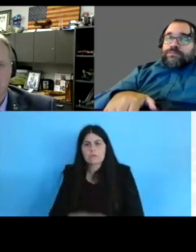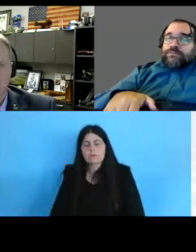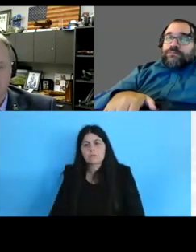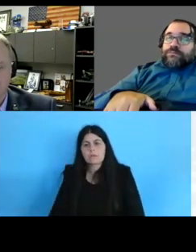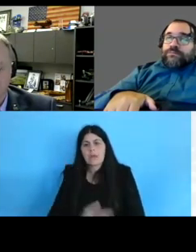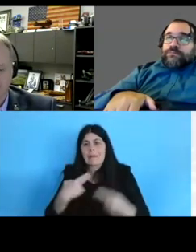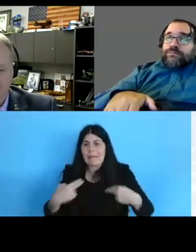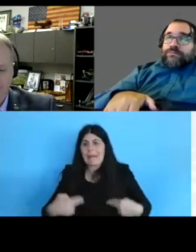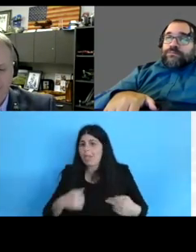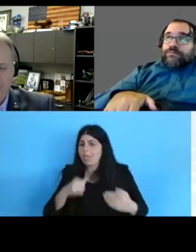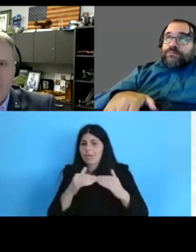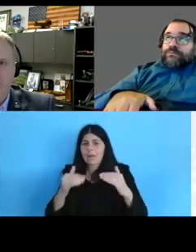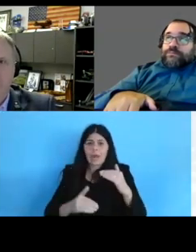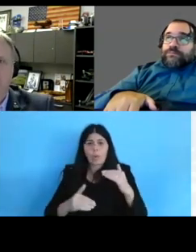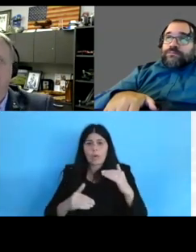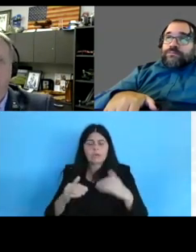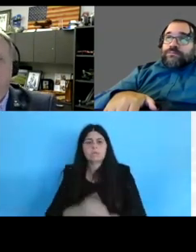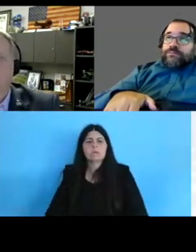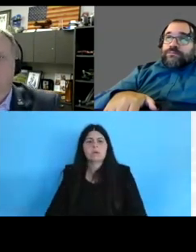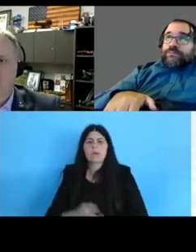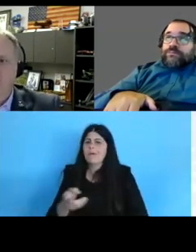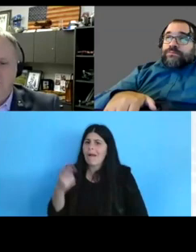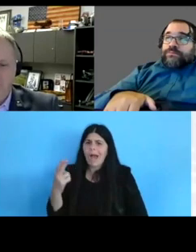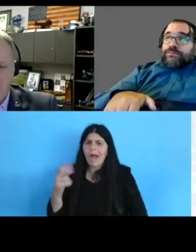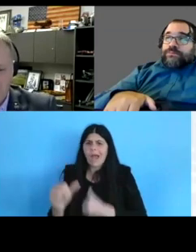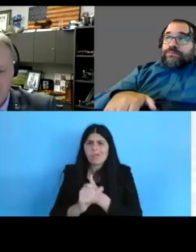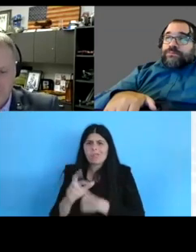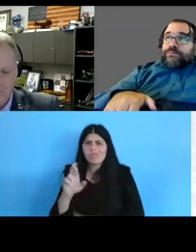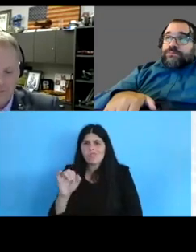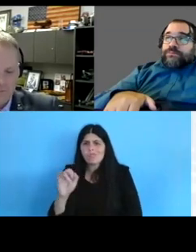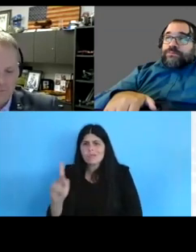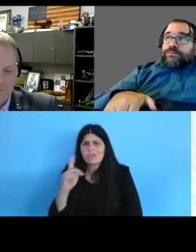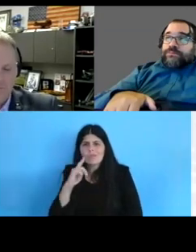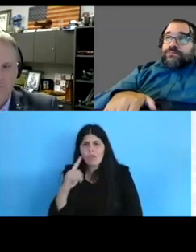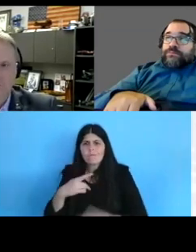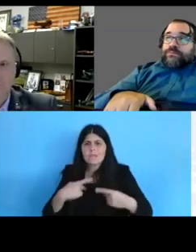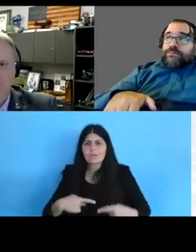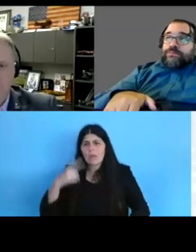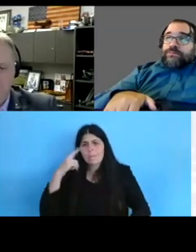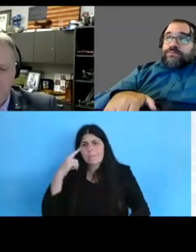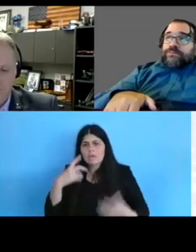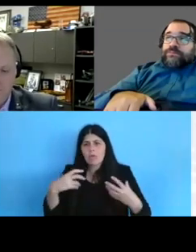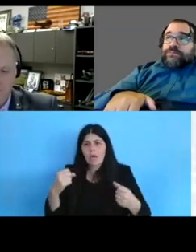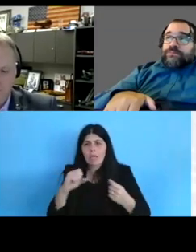We're at higher risk of developing physical and mental health conditions. And then we have the